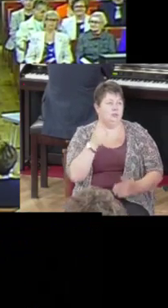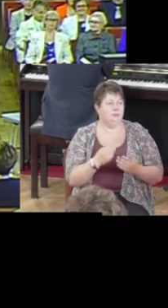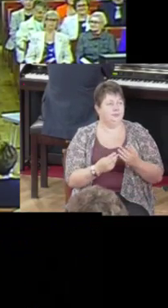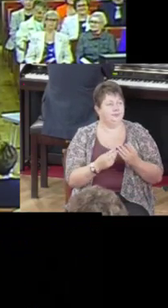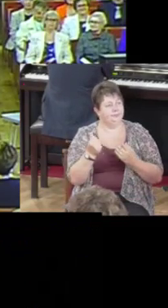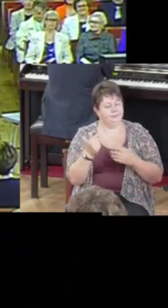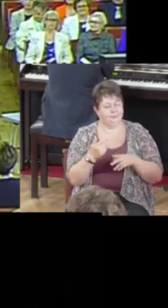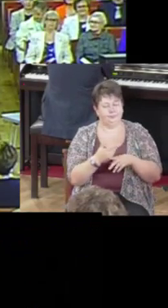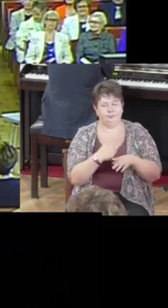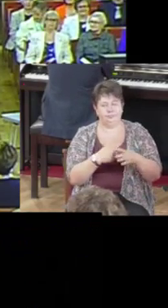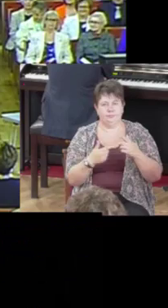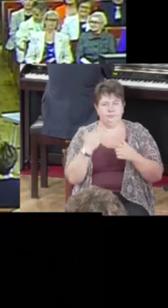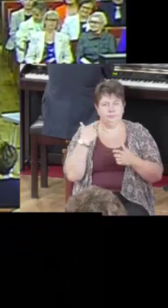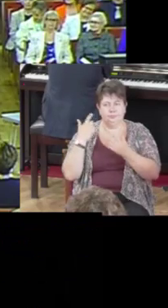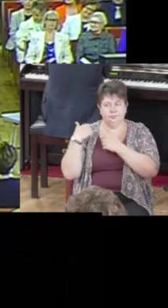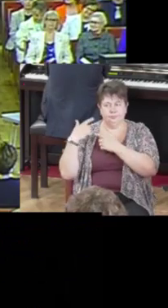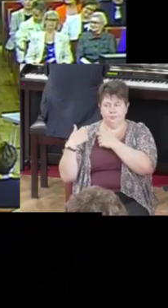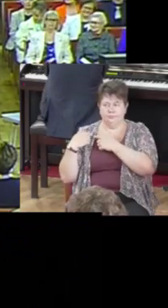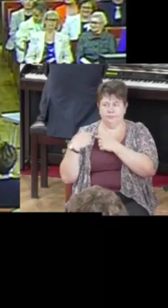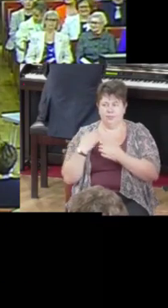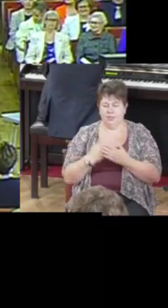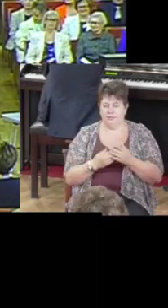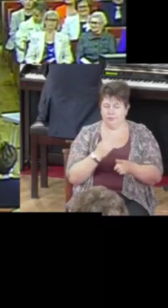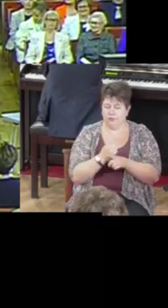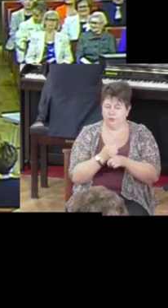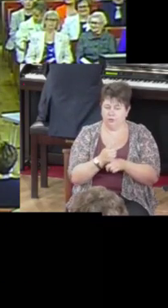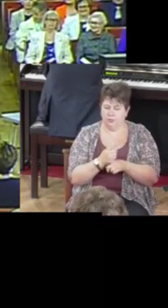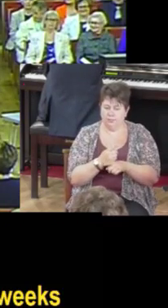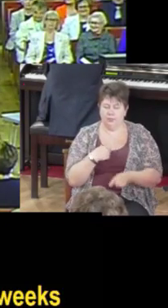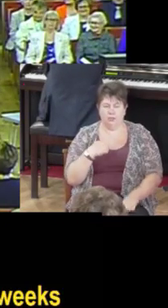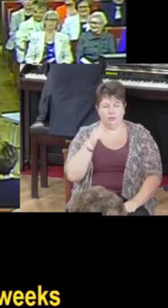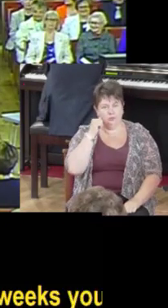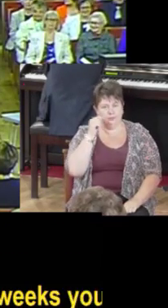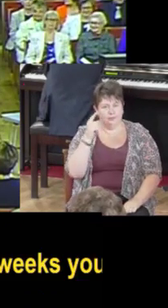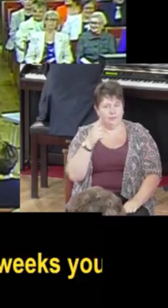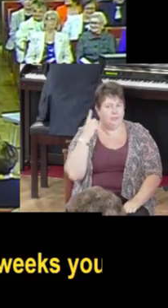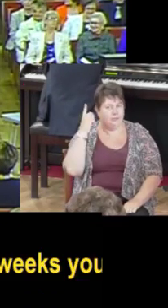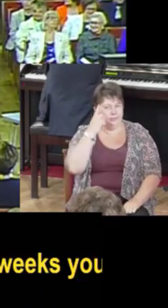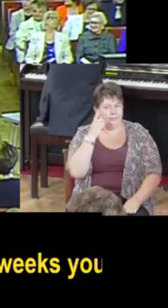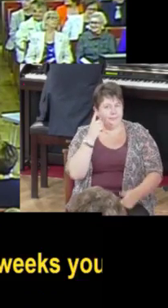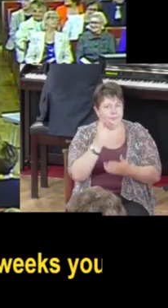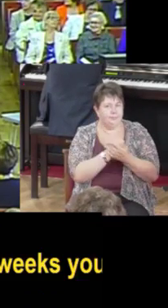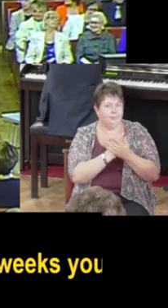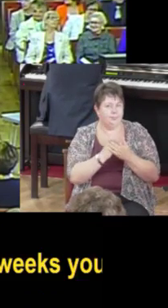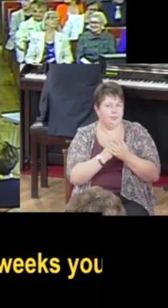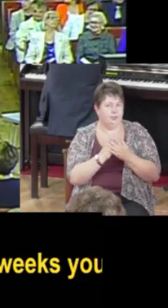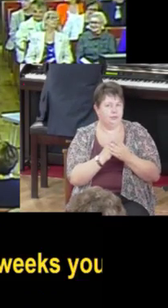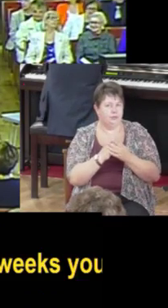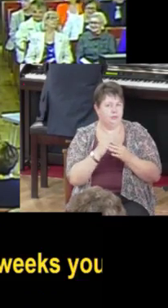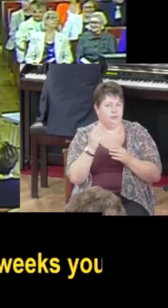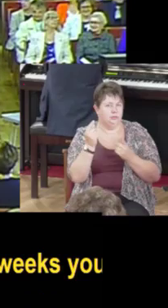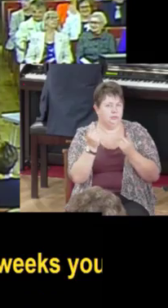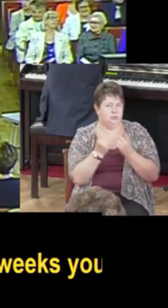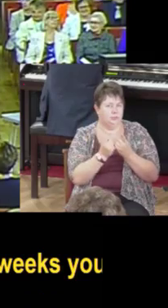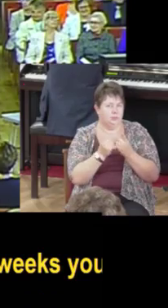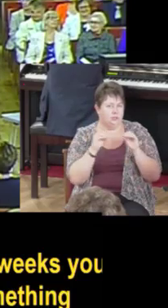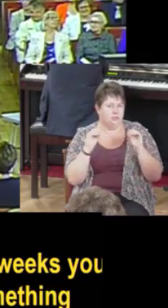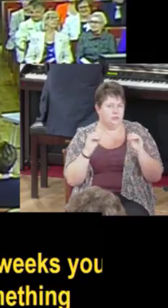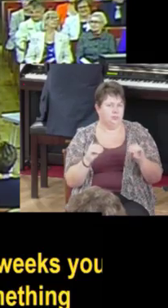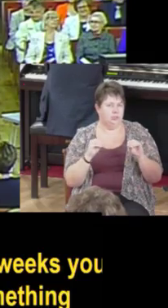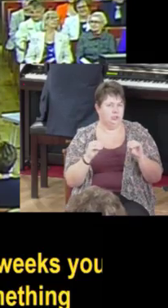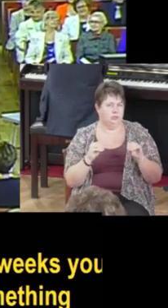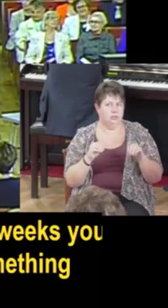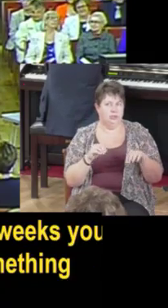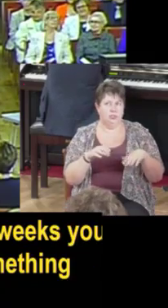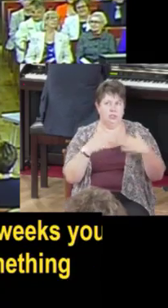weeks, even when I've not had a chance to speak to you, that you've been thinking about something very special.